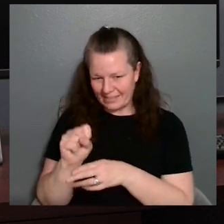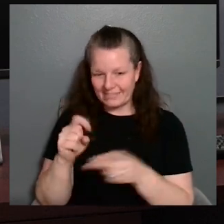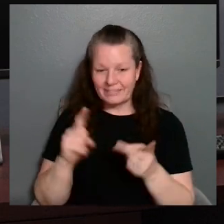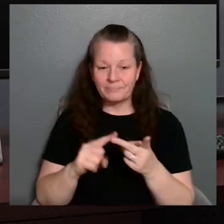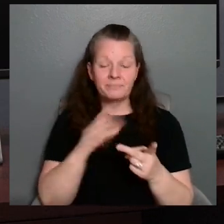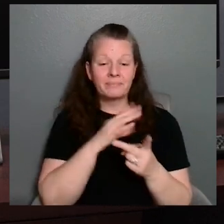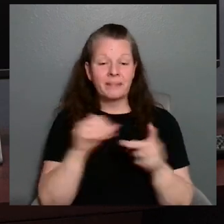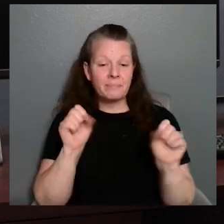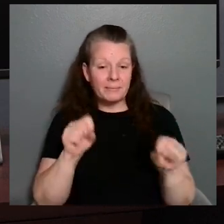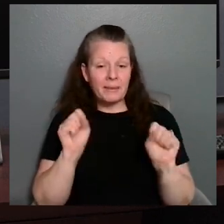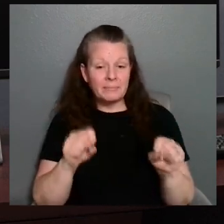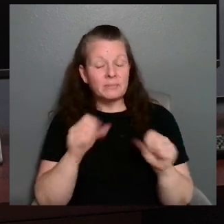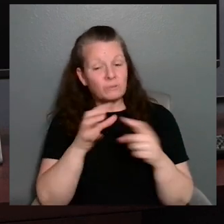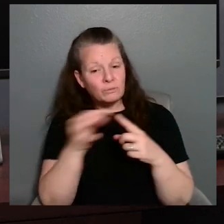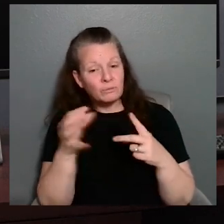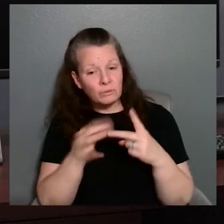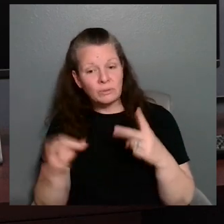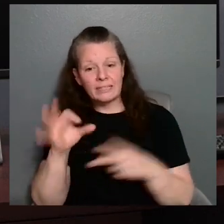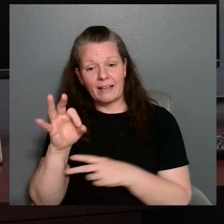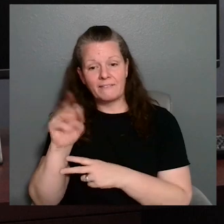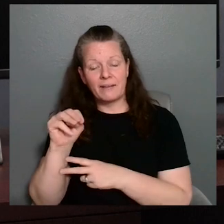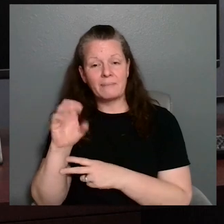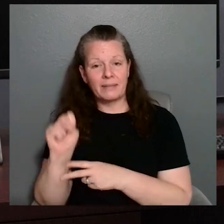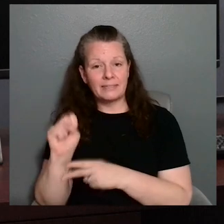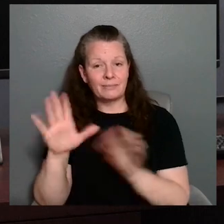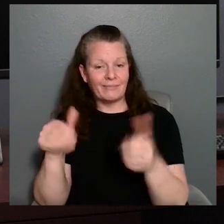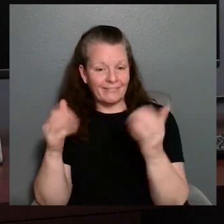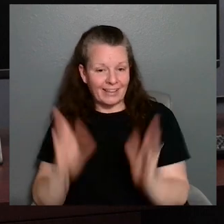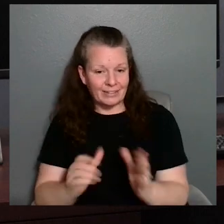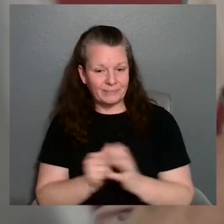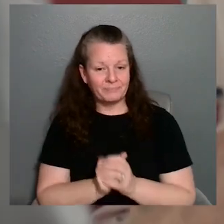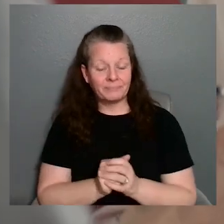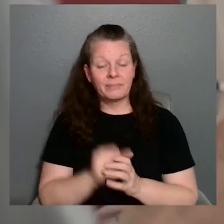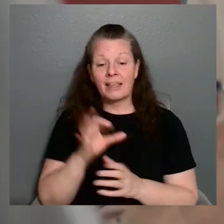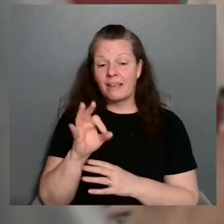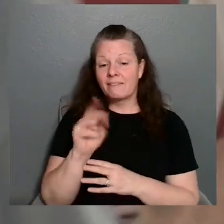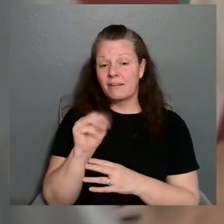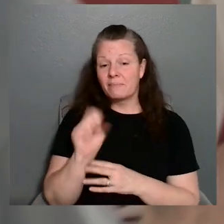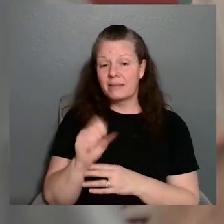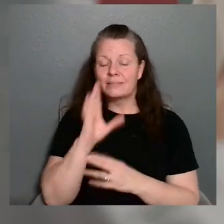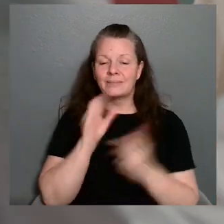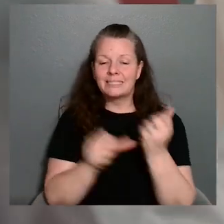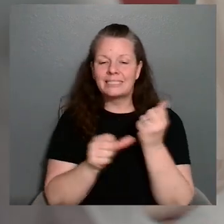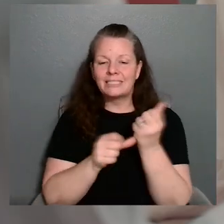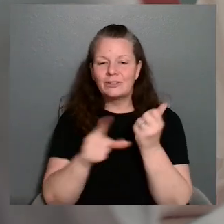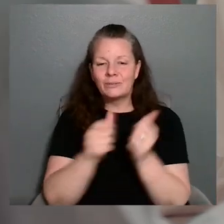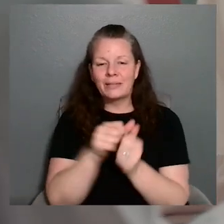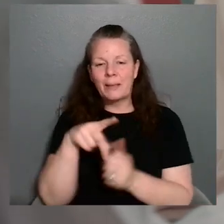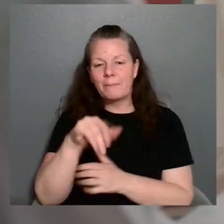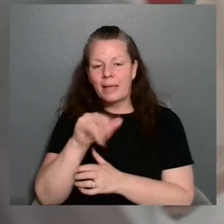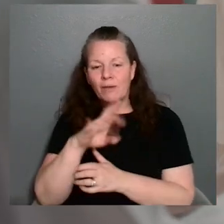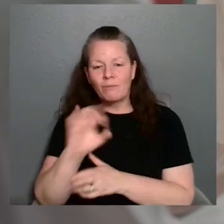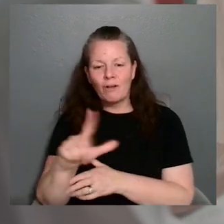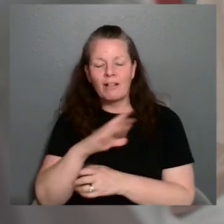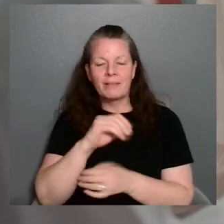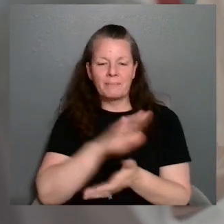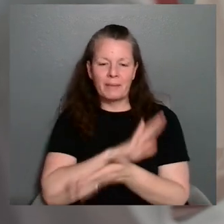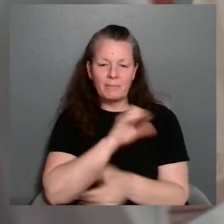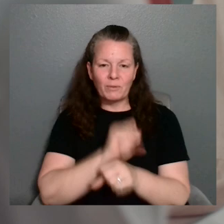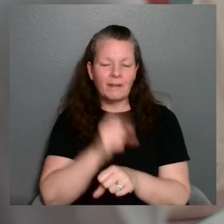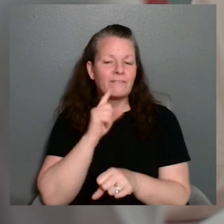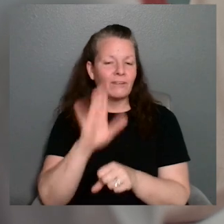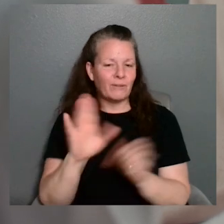FMS, and be able to choose an FMS provider. An FMS will assist you with payroll